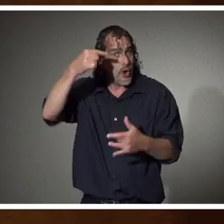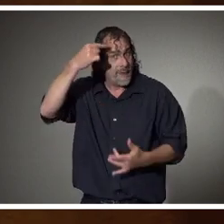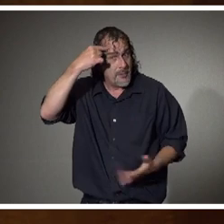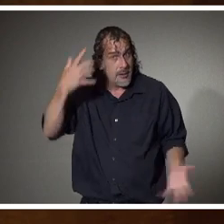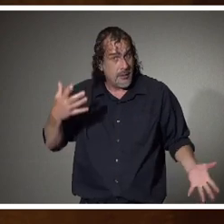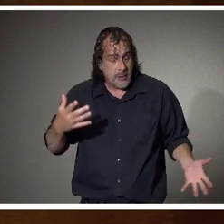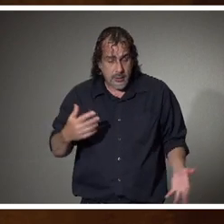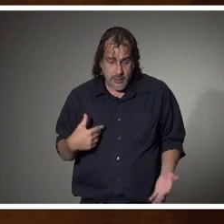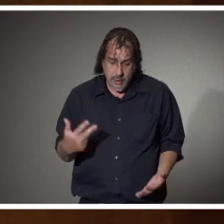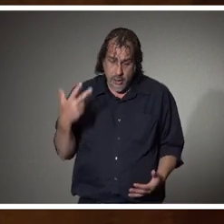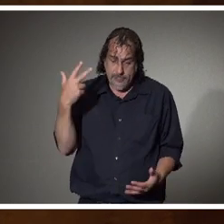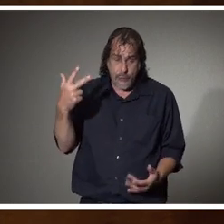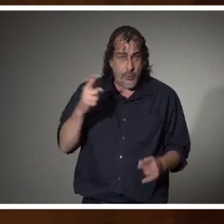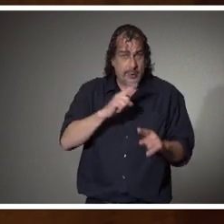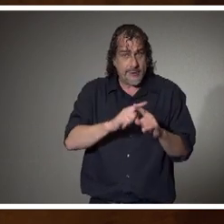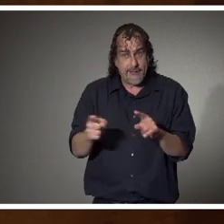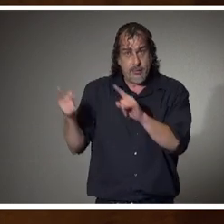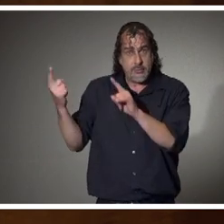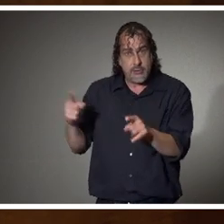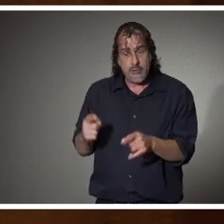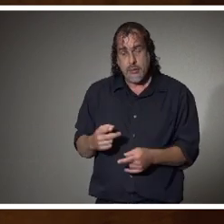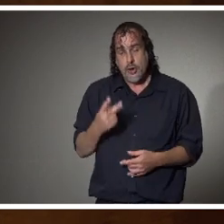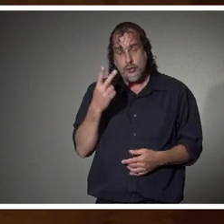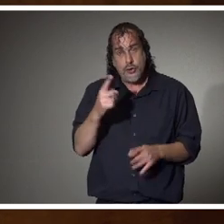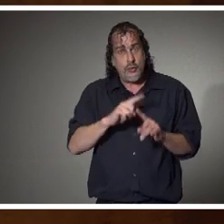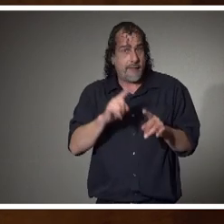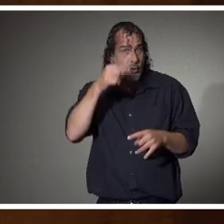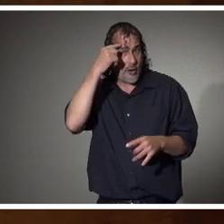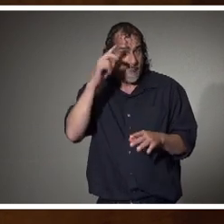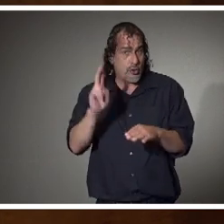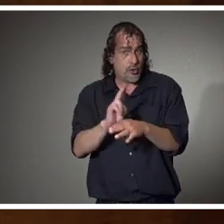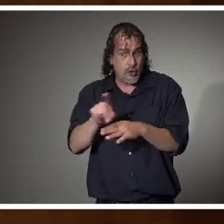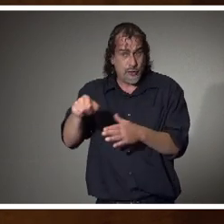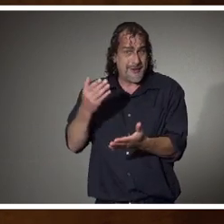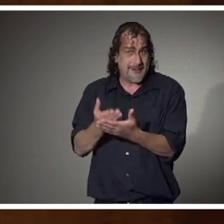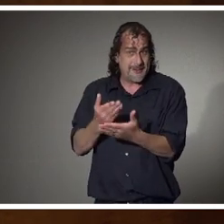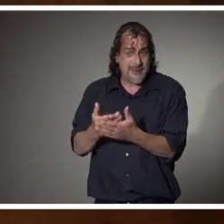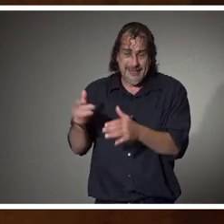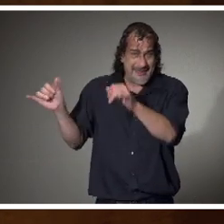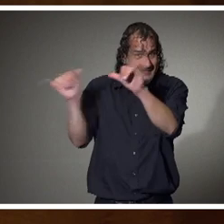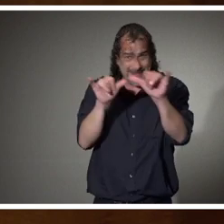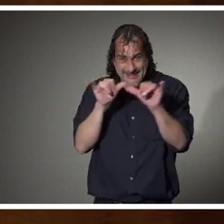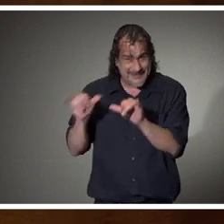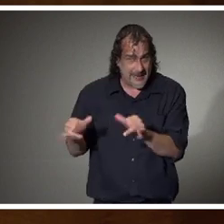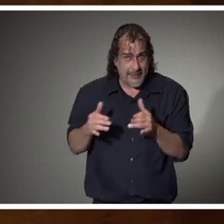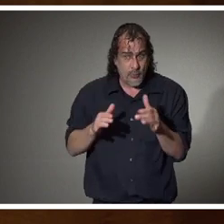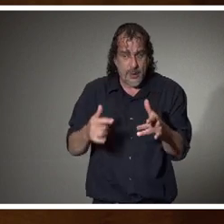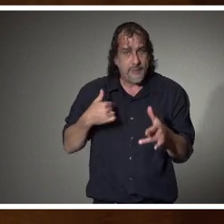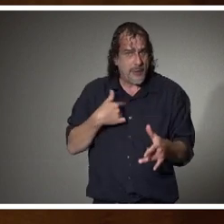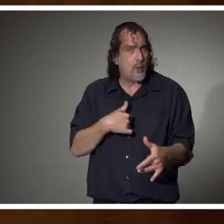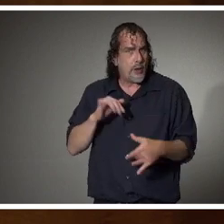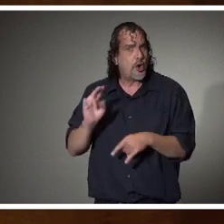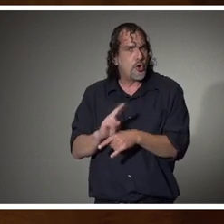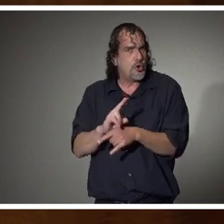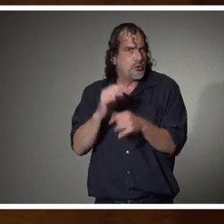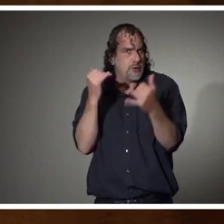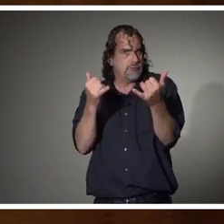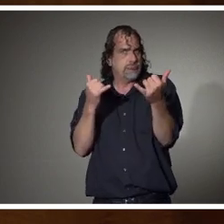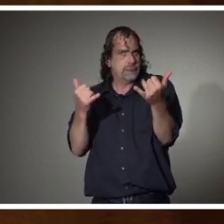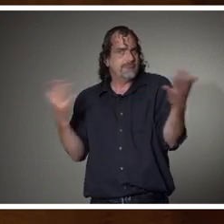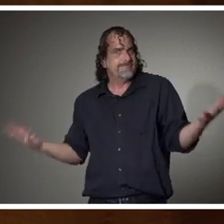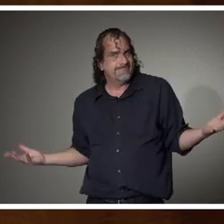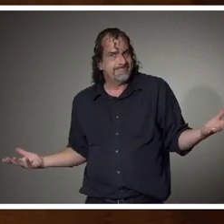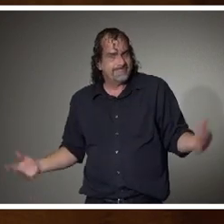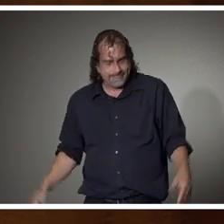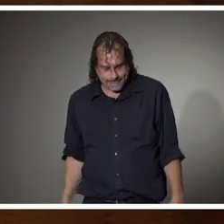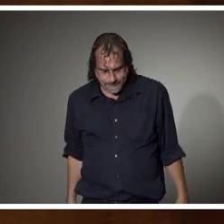occasions, two different governors utilized these funds in exactly the same way that we are in the process of setting up